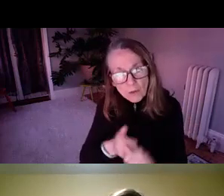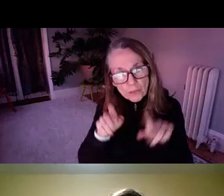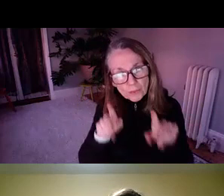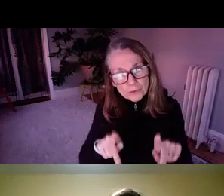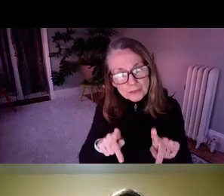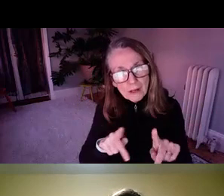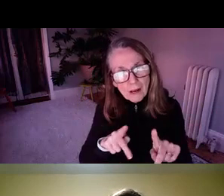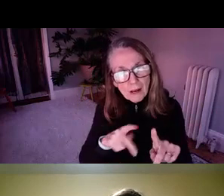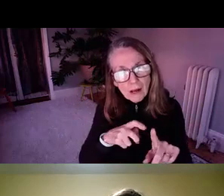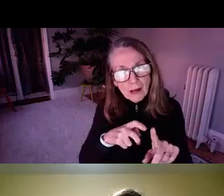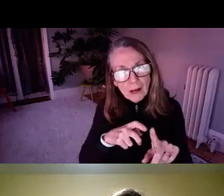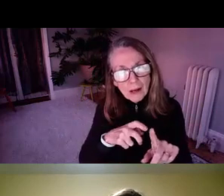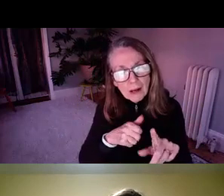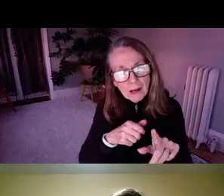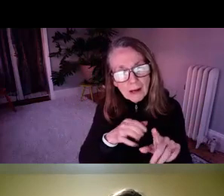be a huge